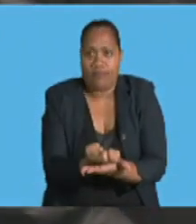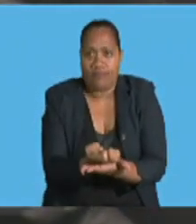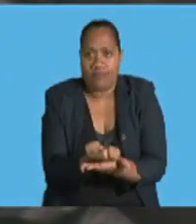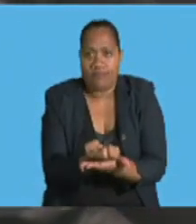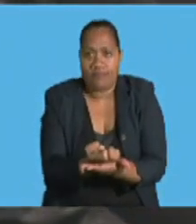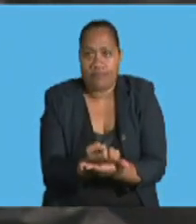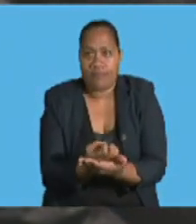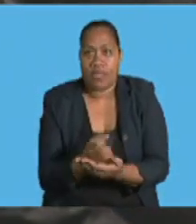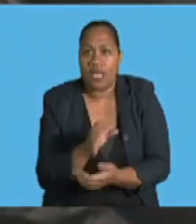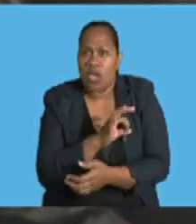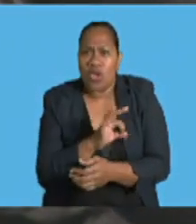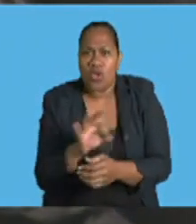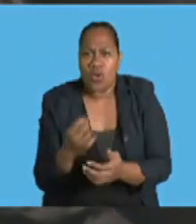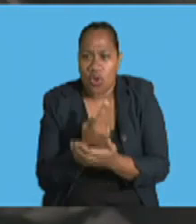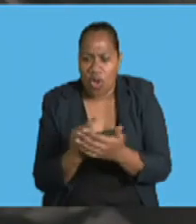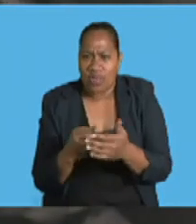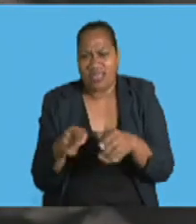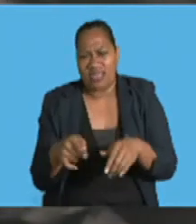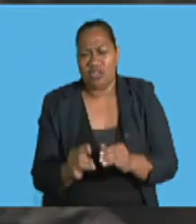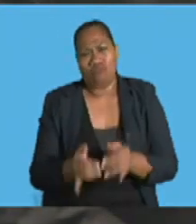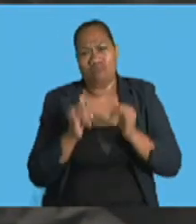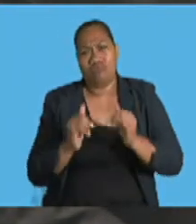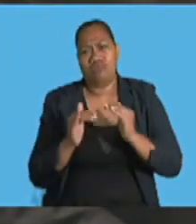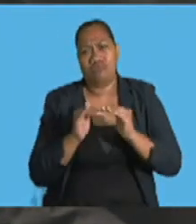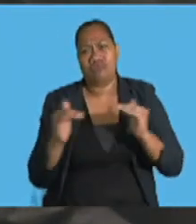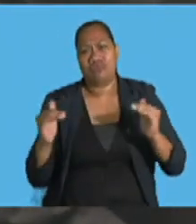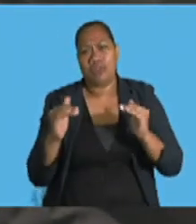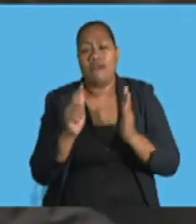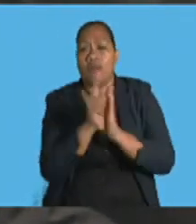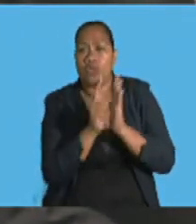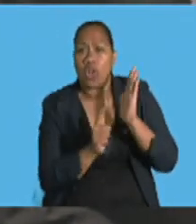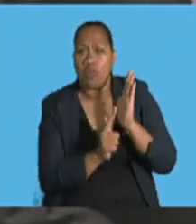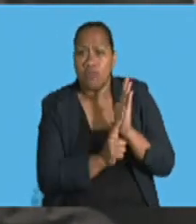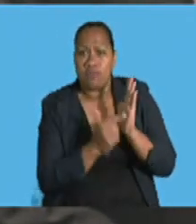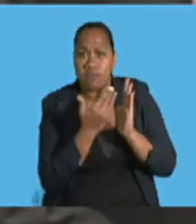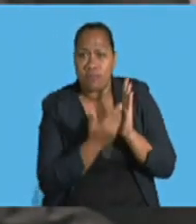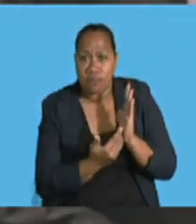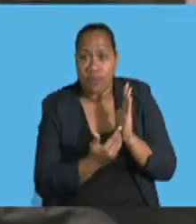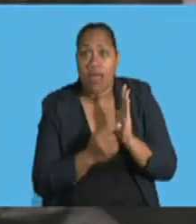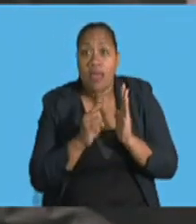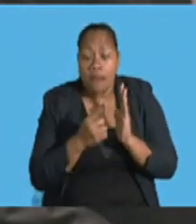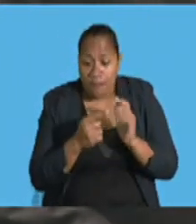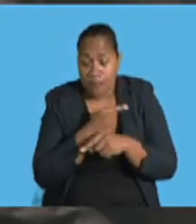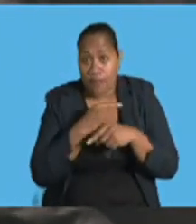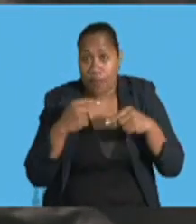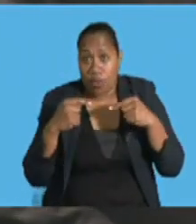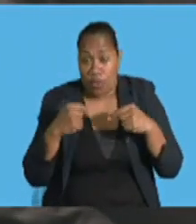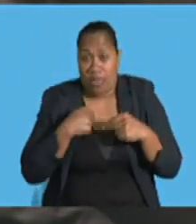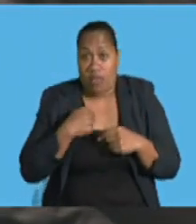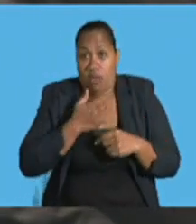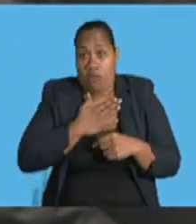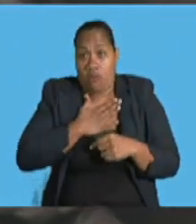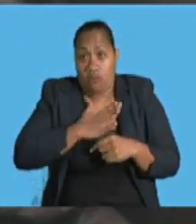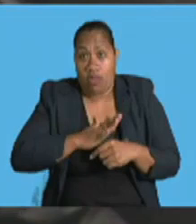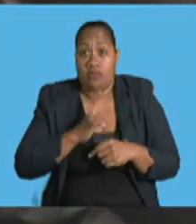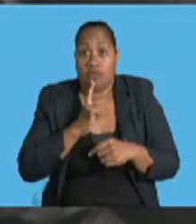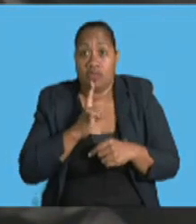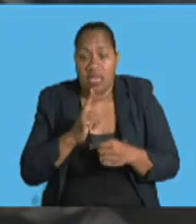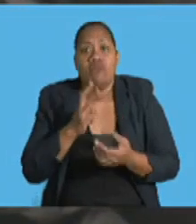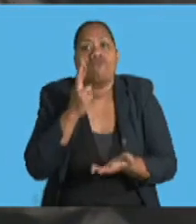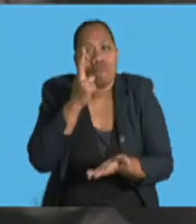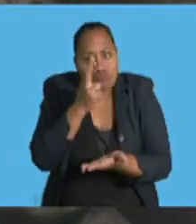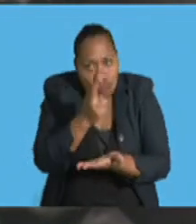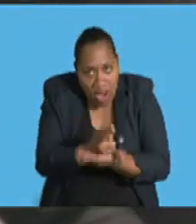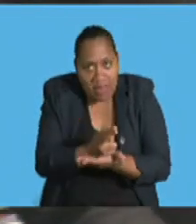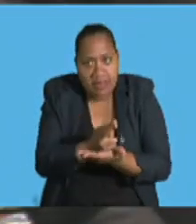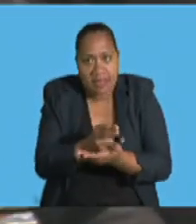and justify law enforcement shortfalls based on any particular case, but I want to state that the reality